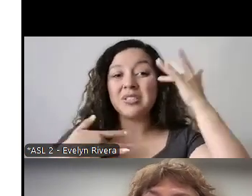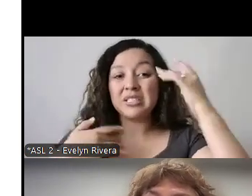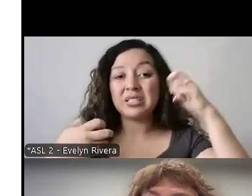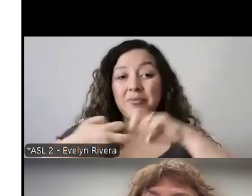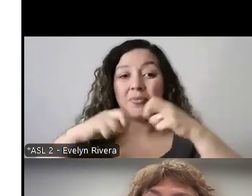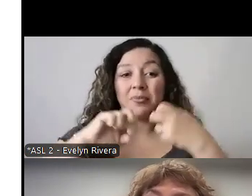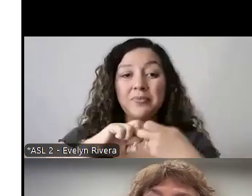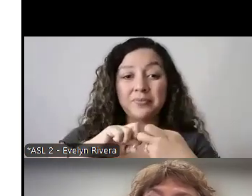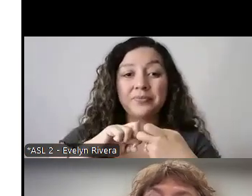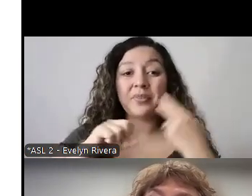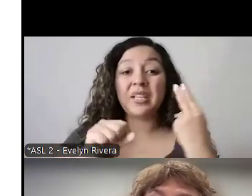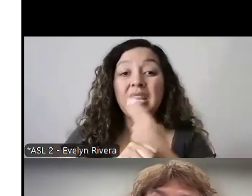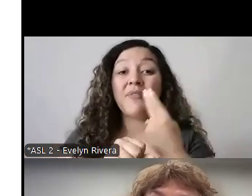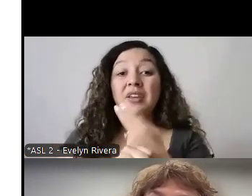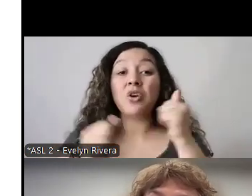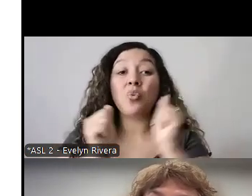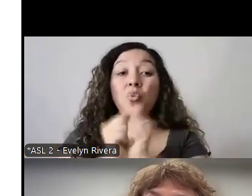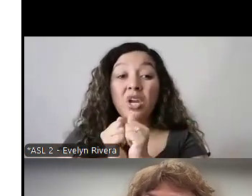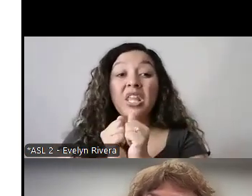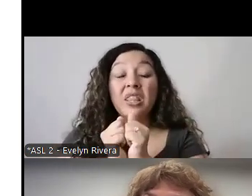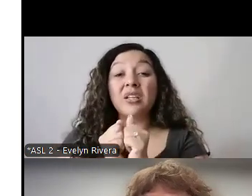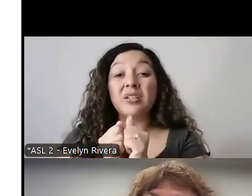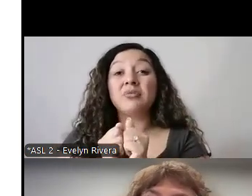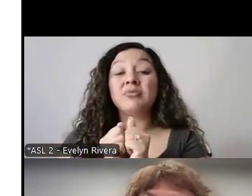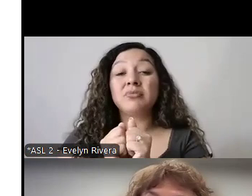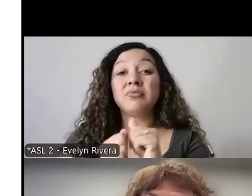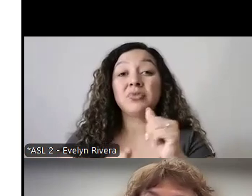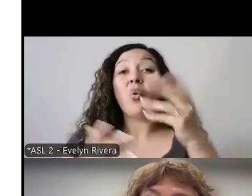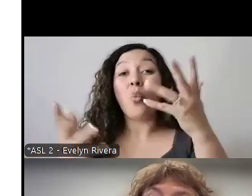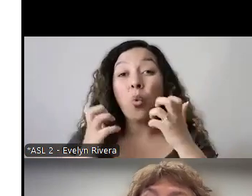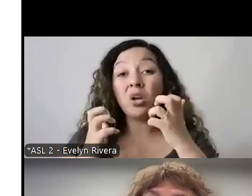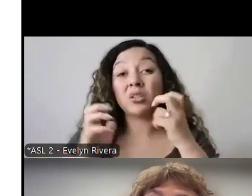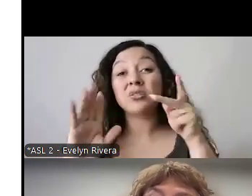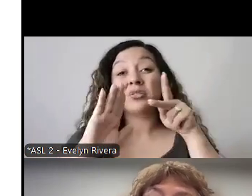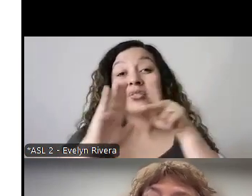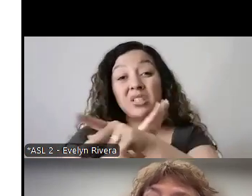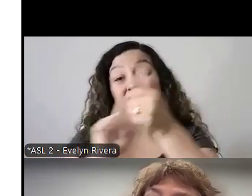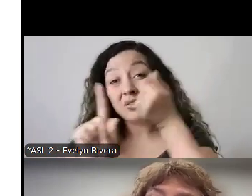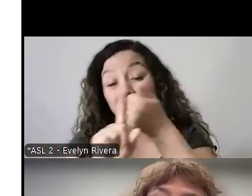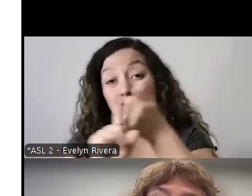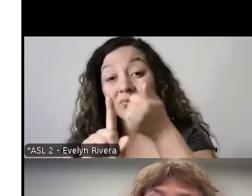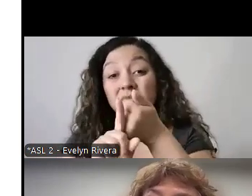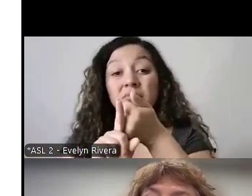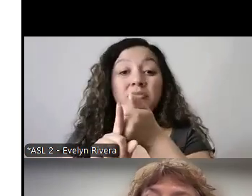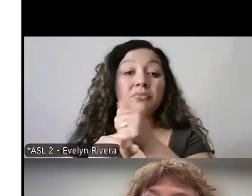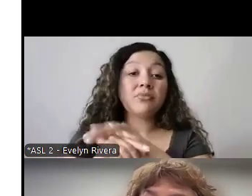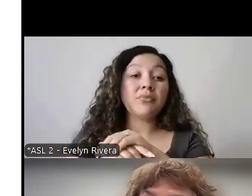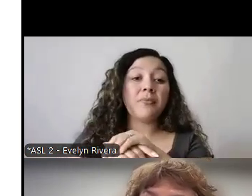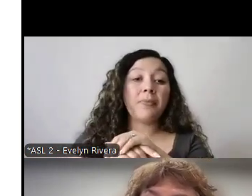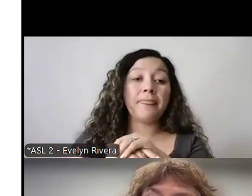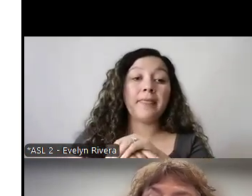study participants in my study died by suicide as she was in my research, and others reported